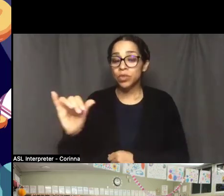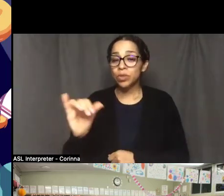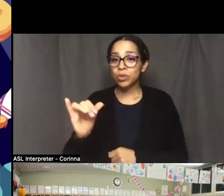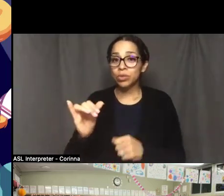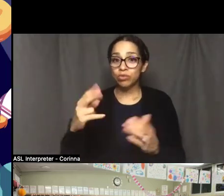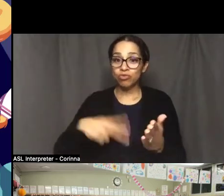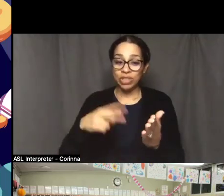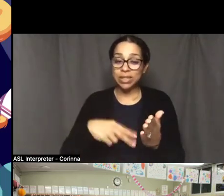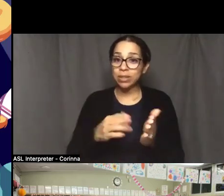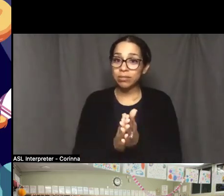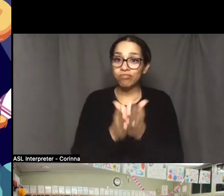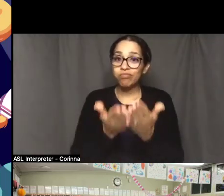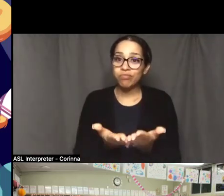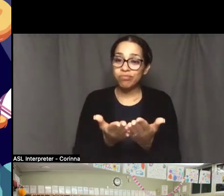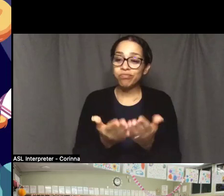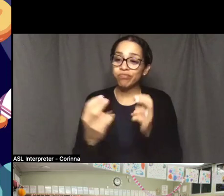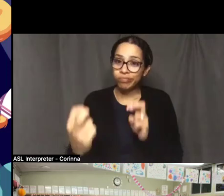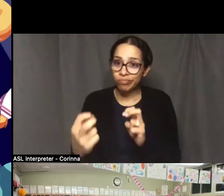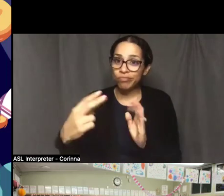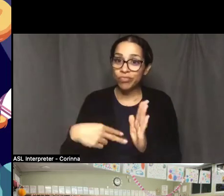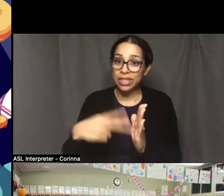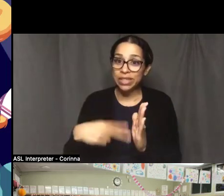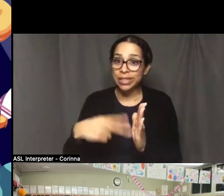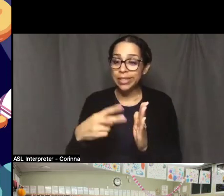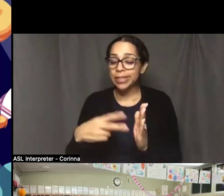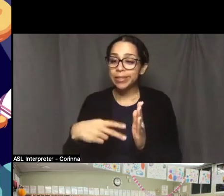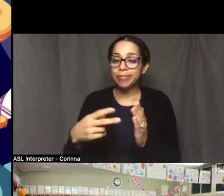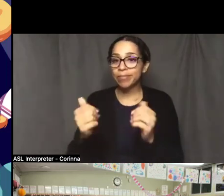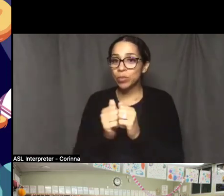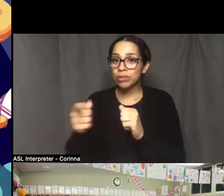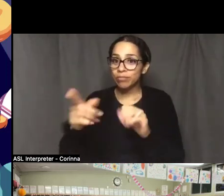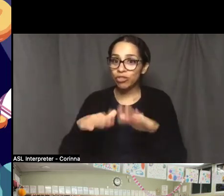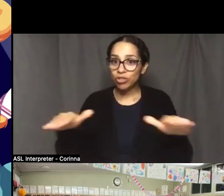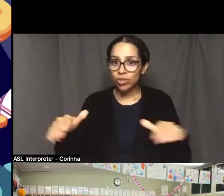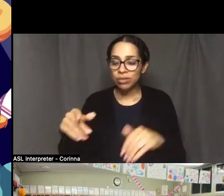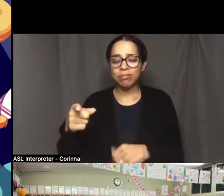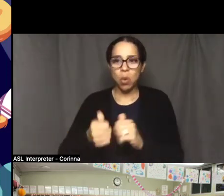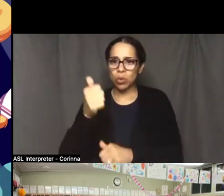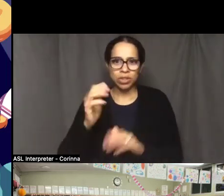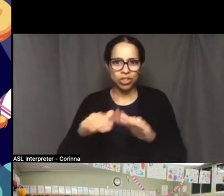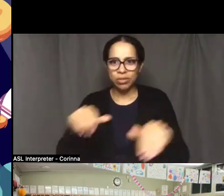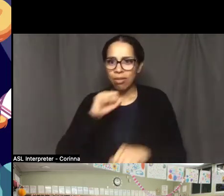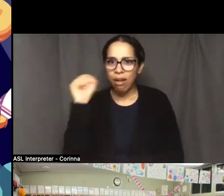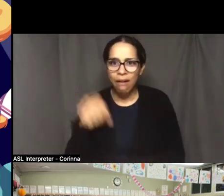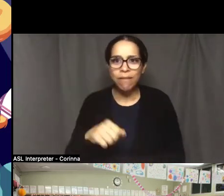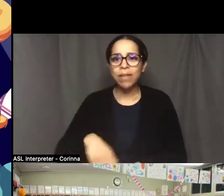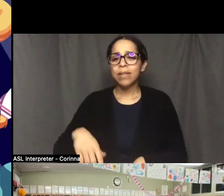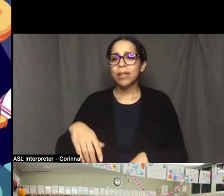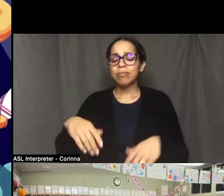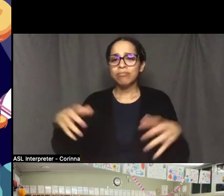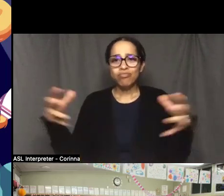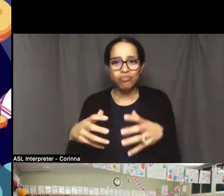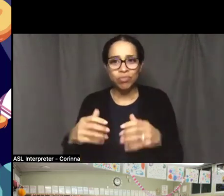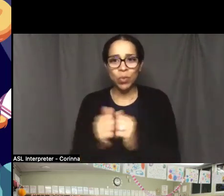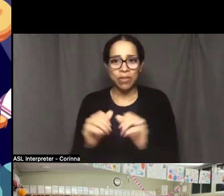that generally most kids love. They get to spend time with their family. They get to read or hear a story that they're really engaged